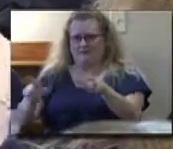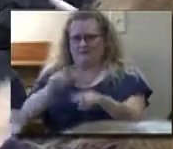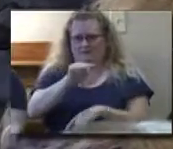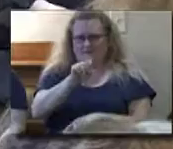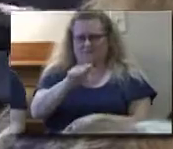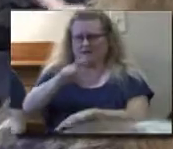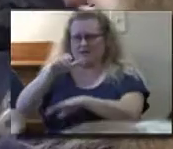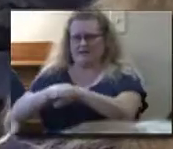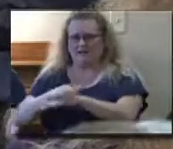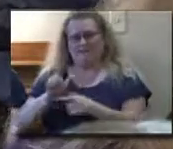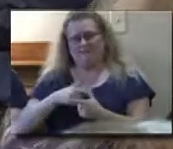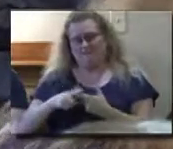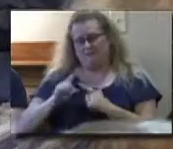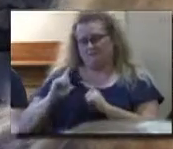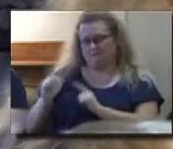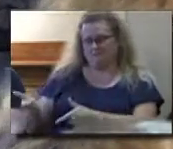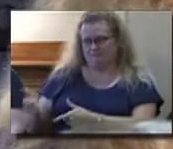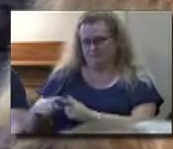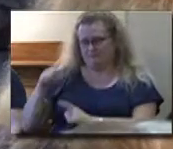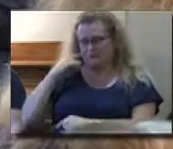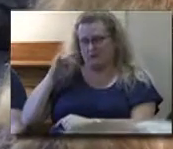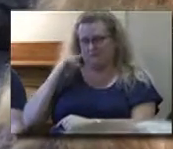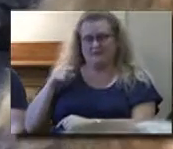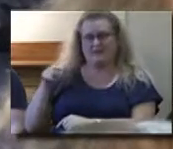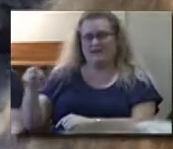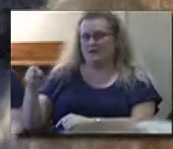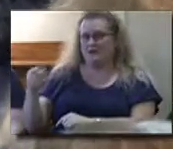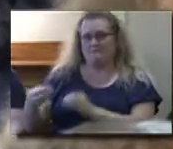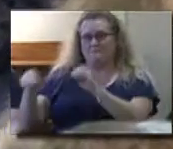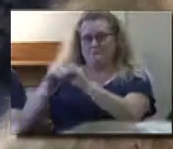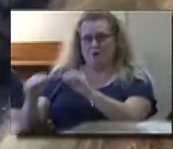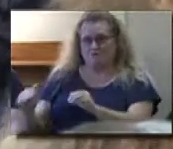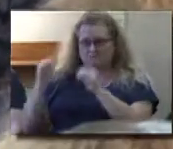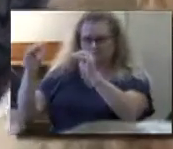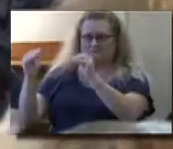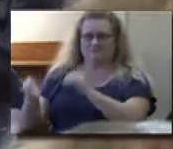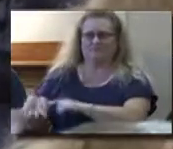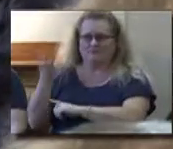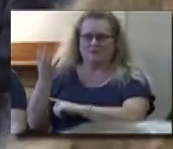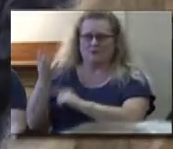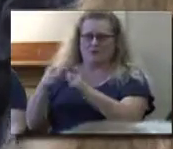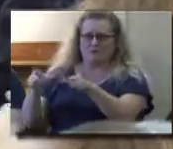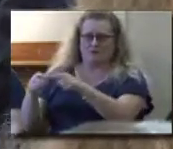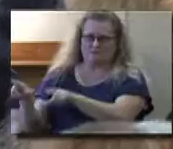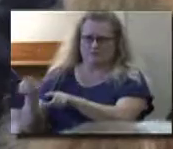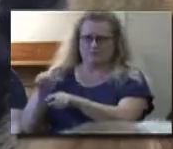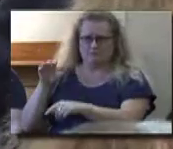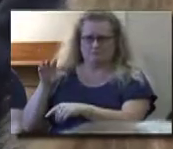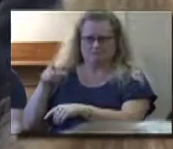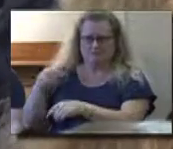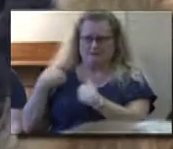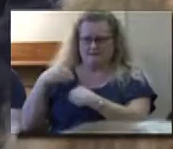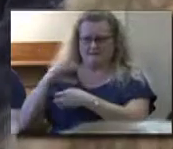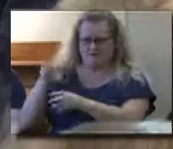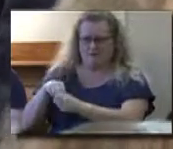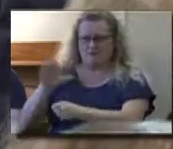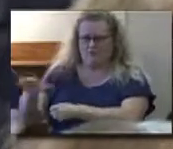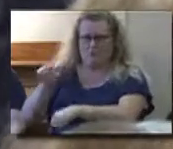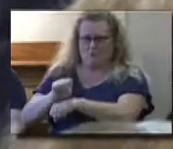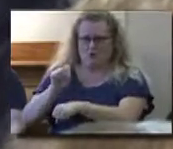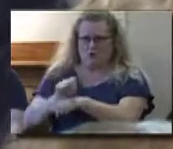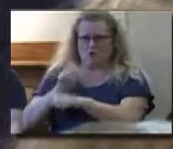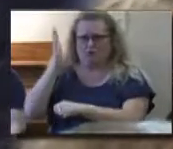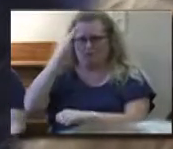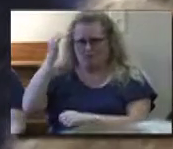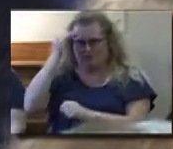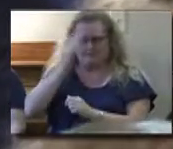English. And Chong Min is going to up the ante a little more and talk about four languages that in her work, Korean, spoken,